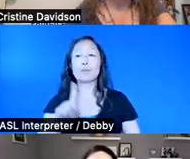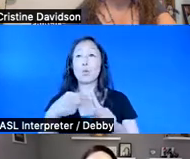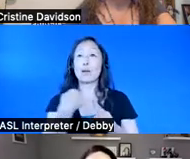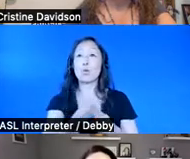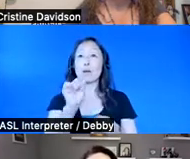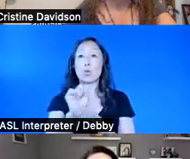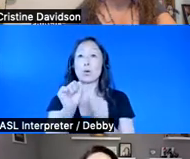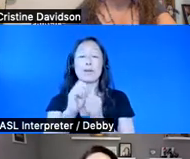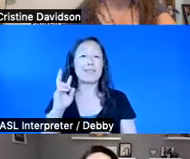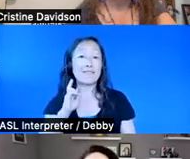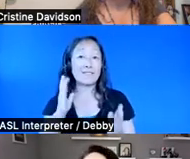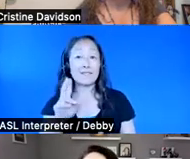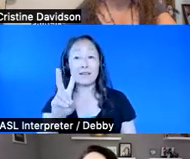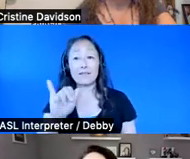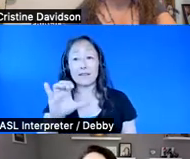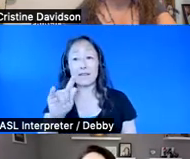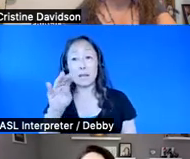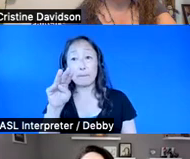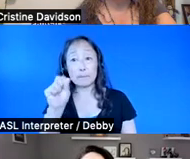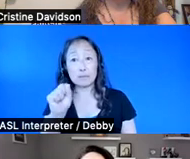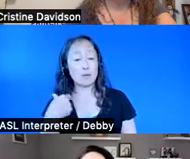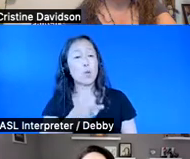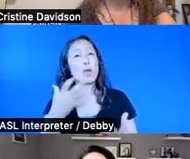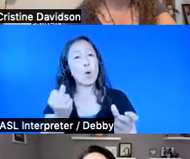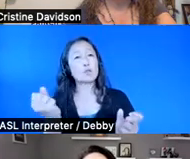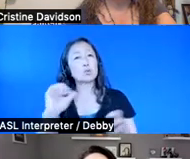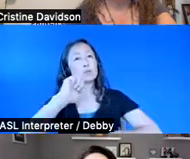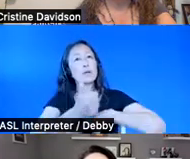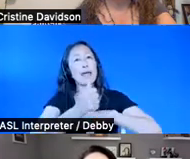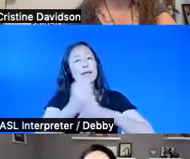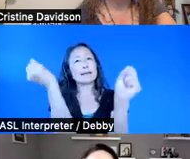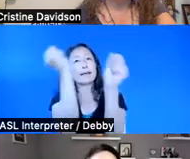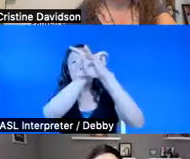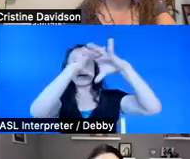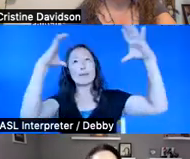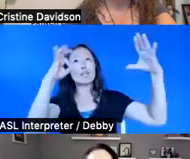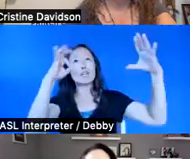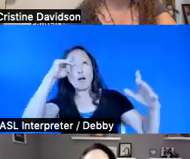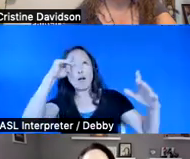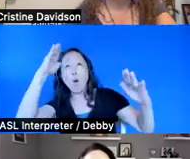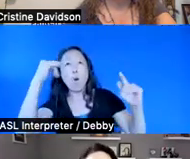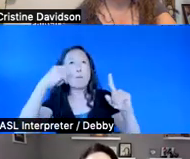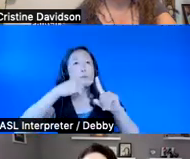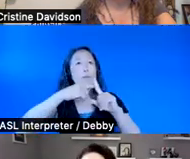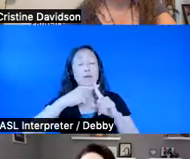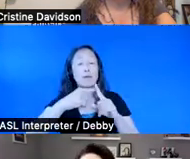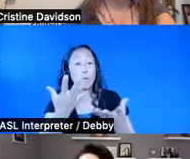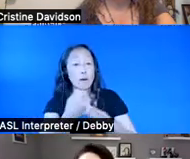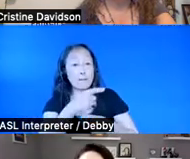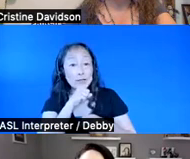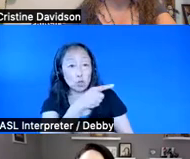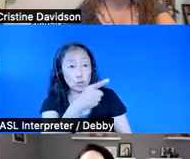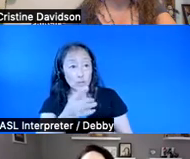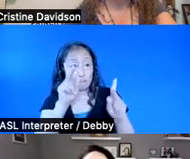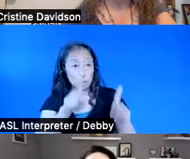to create an image of hope, making sure that they feel some sense of hope at